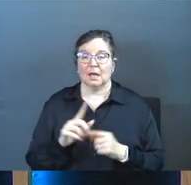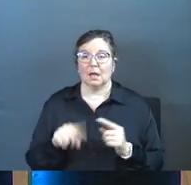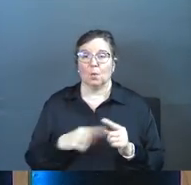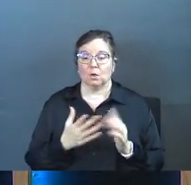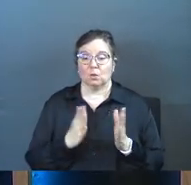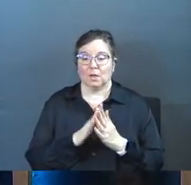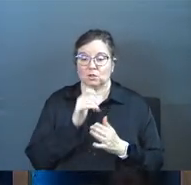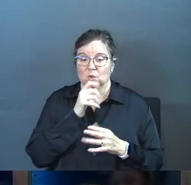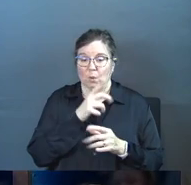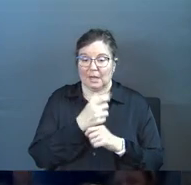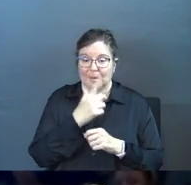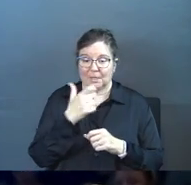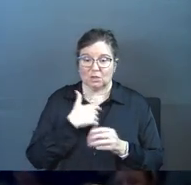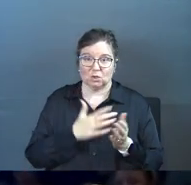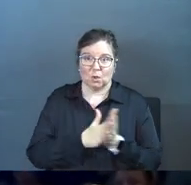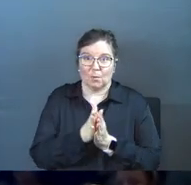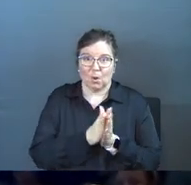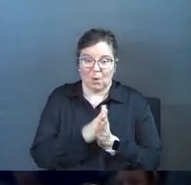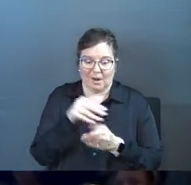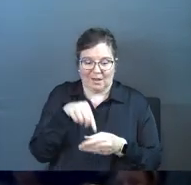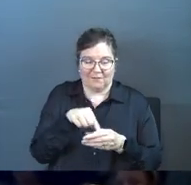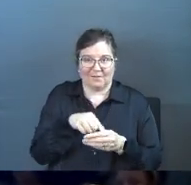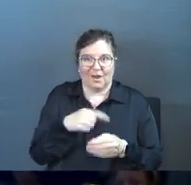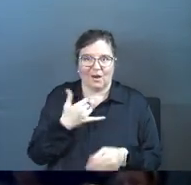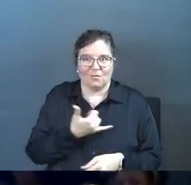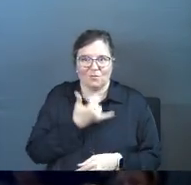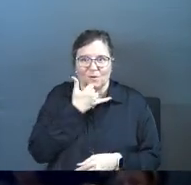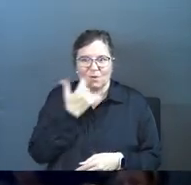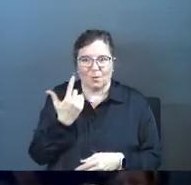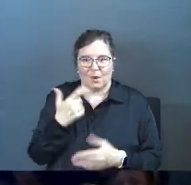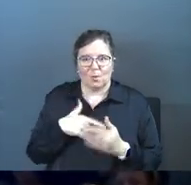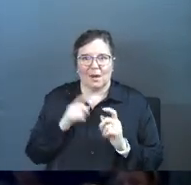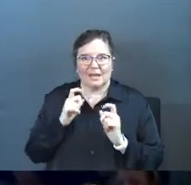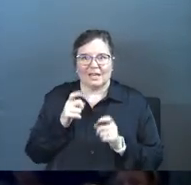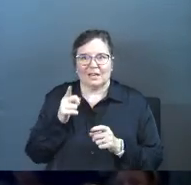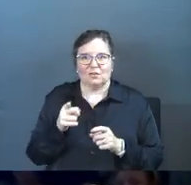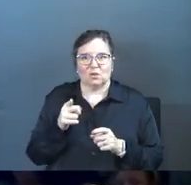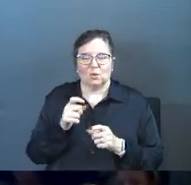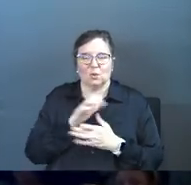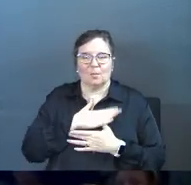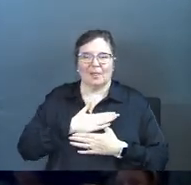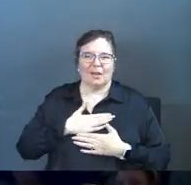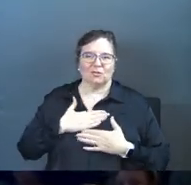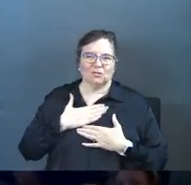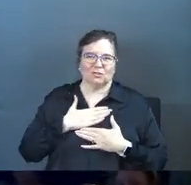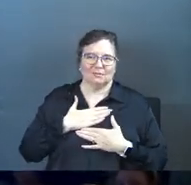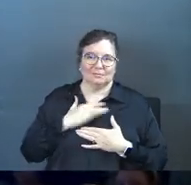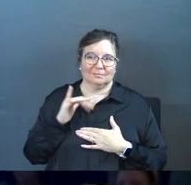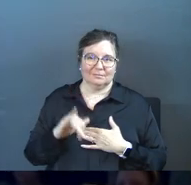when you ask, you don't get it because your motives are all wrong, because you want only what will give you pleasure.